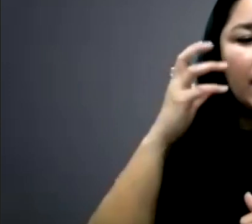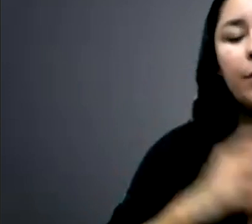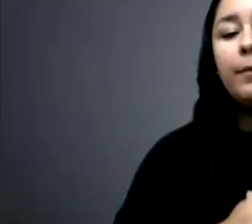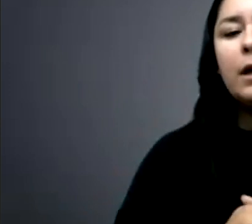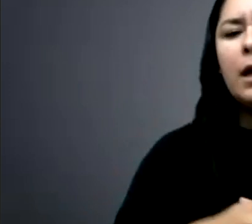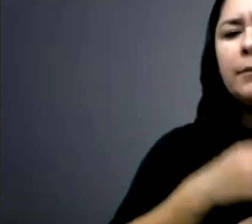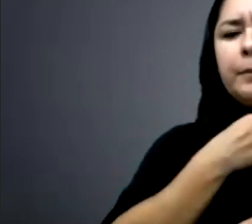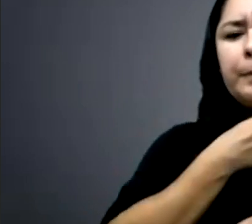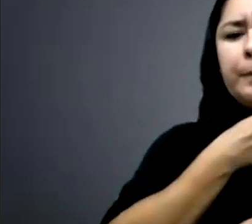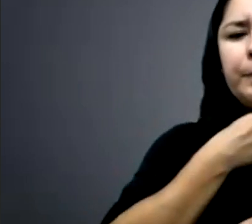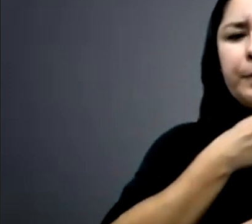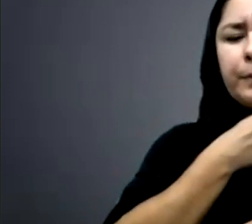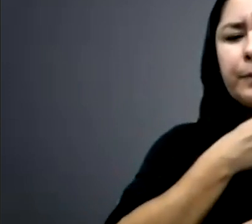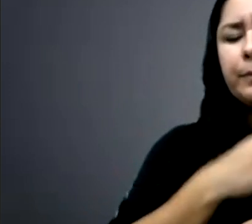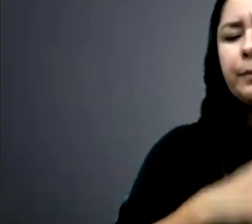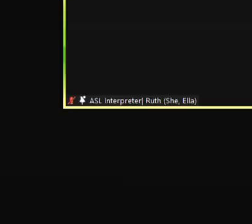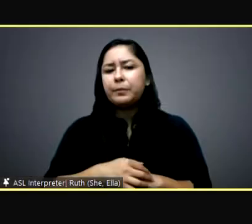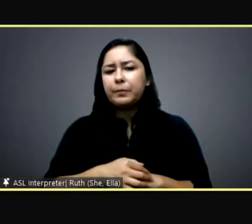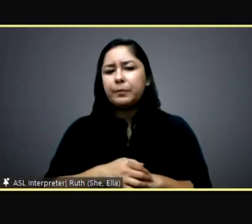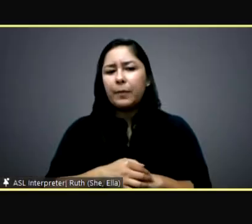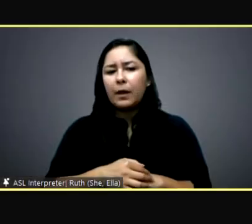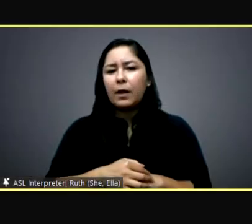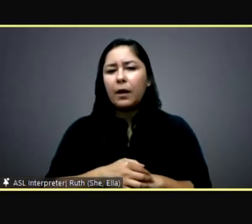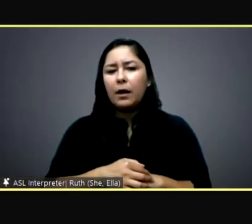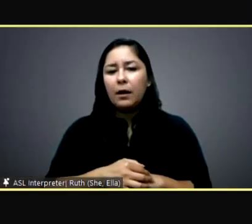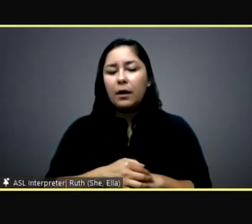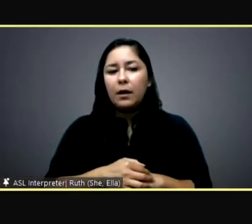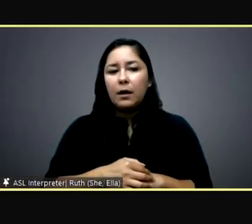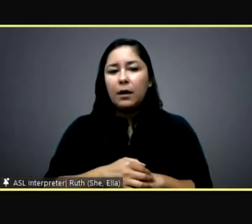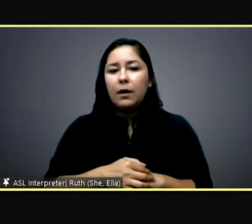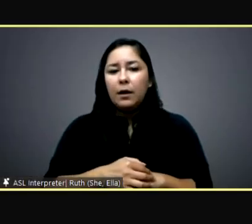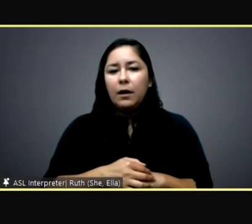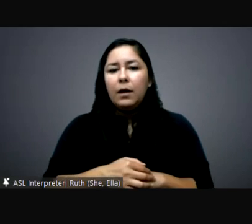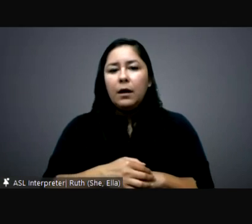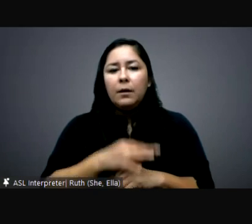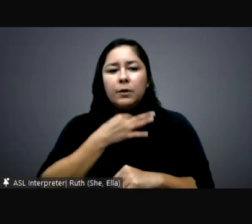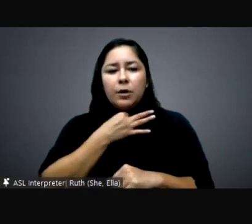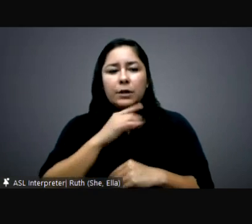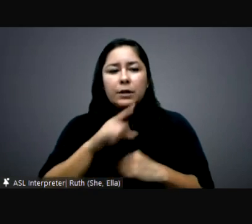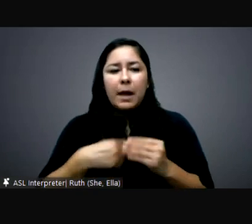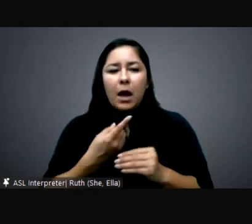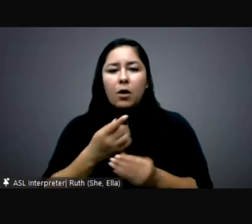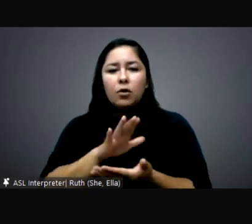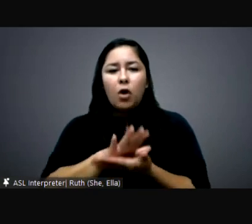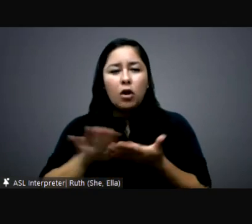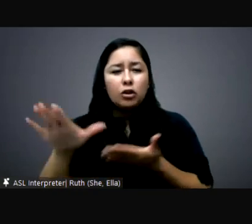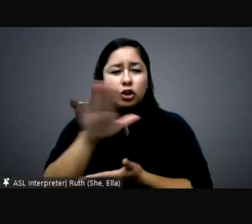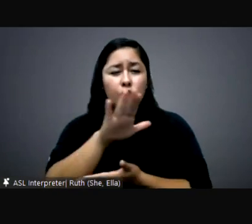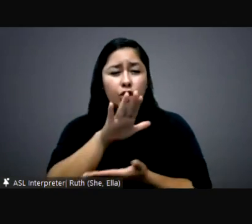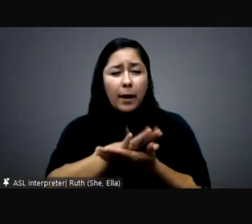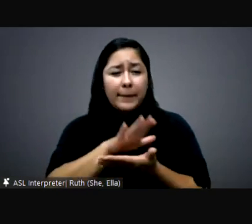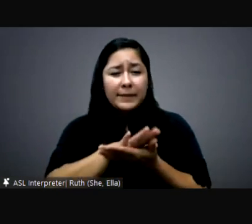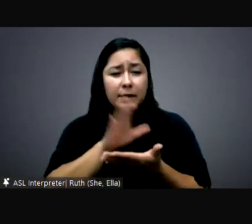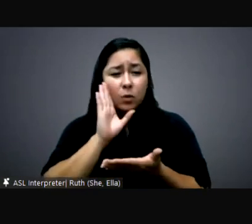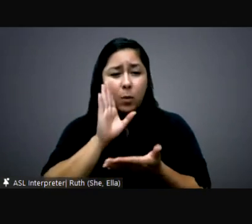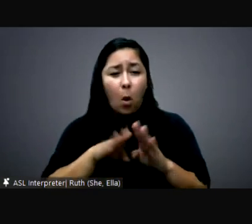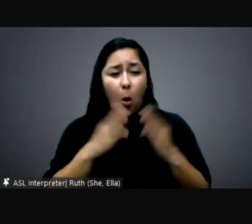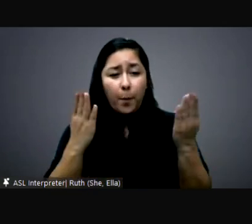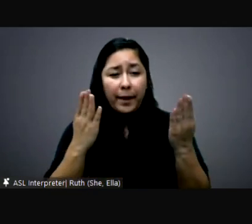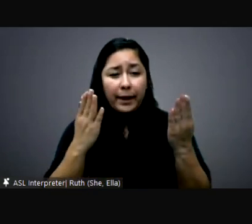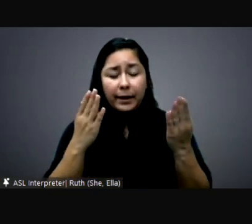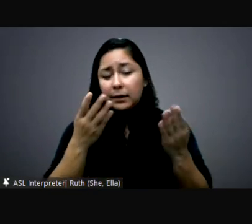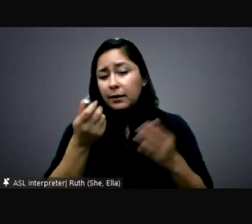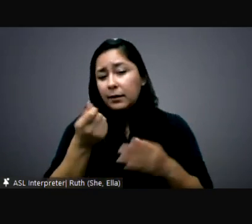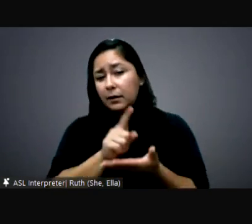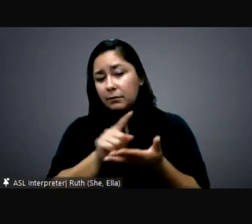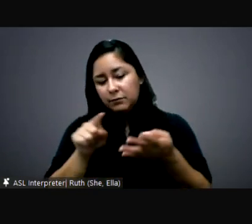a two-parter as well, kind of on the heels of John. I'm curious about college campuses opening up their doors here in the next week or